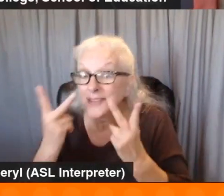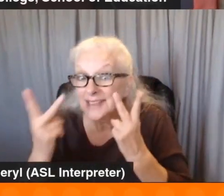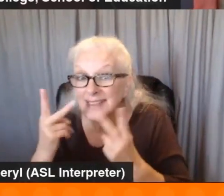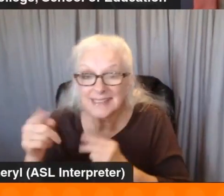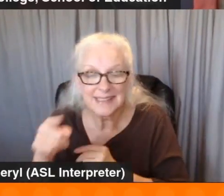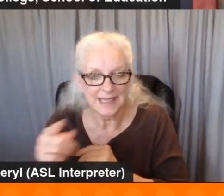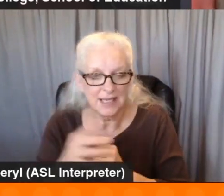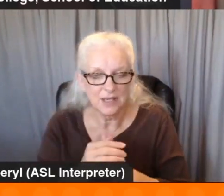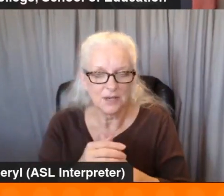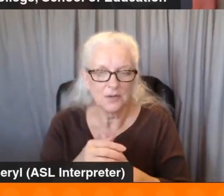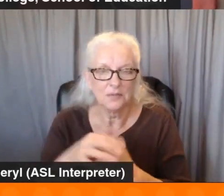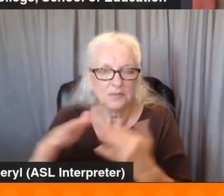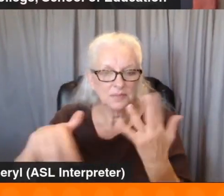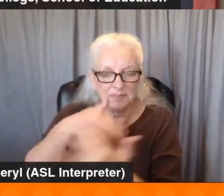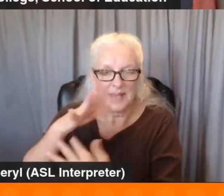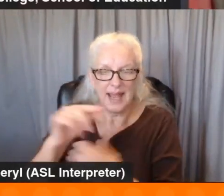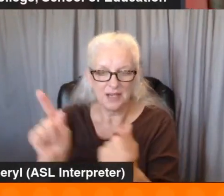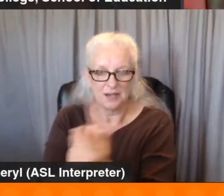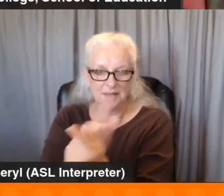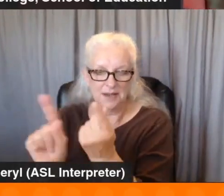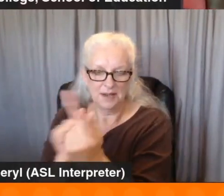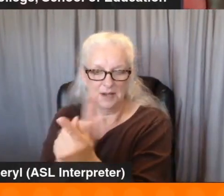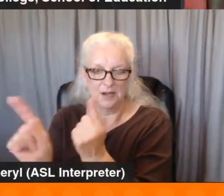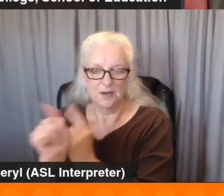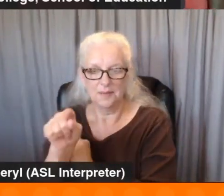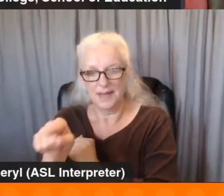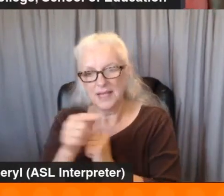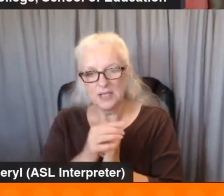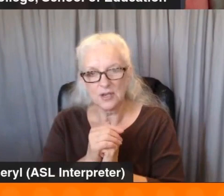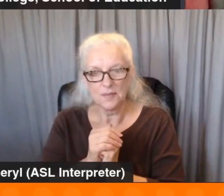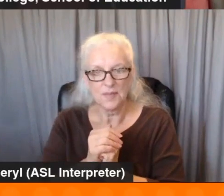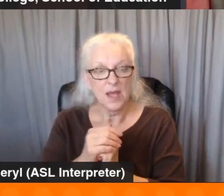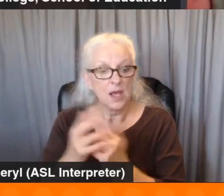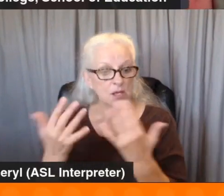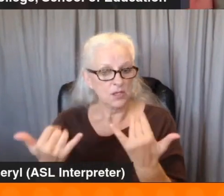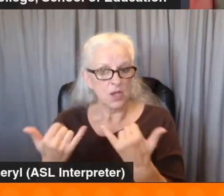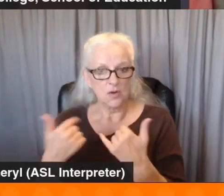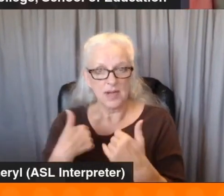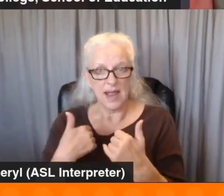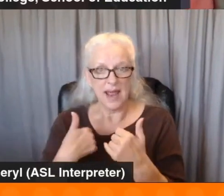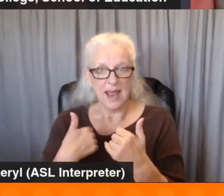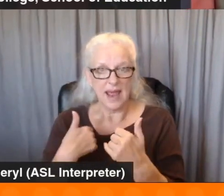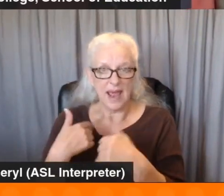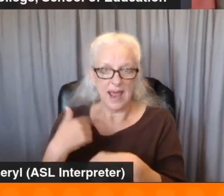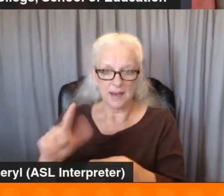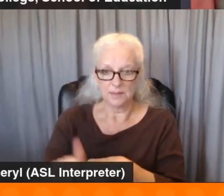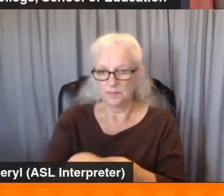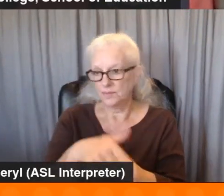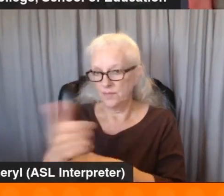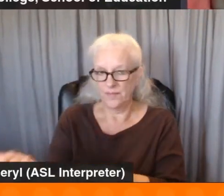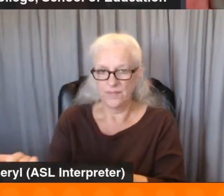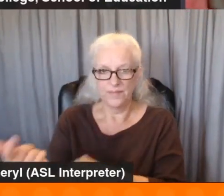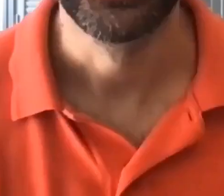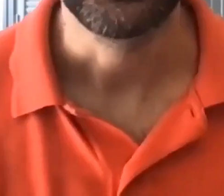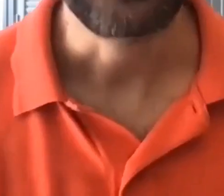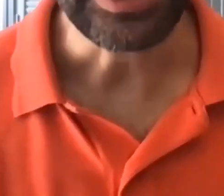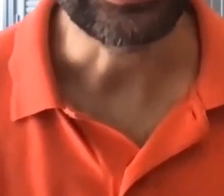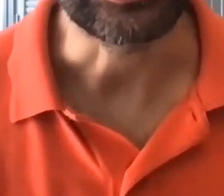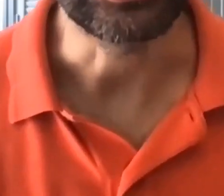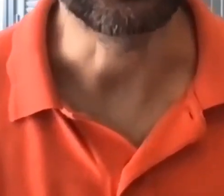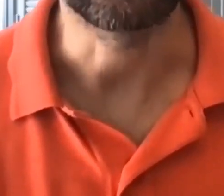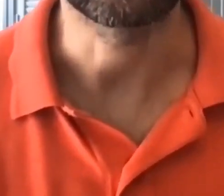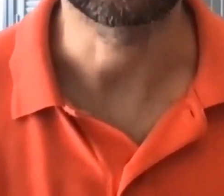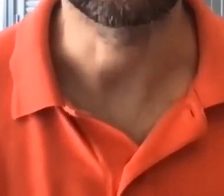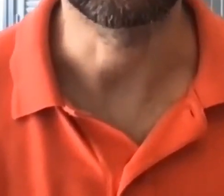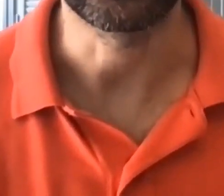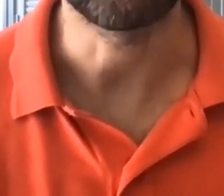around and to meet you. So what I will do now is I will pass to Eric Rosenbaum. Thank